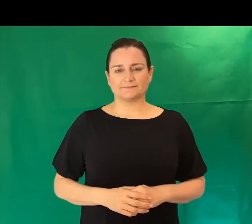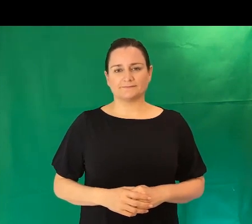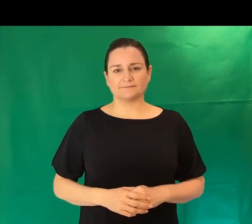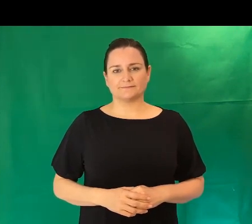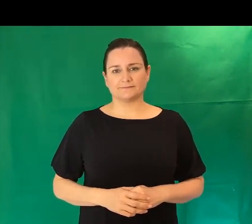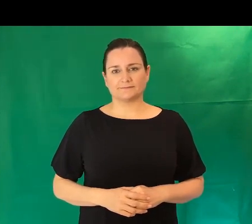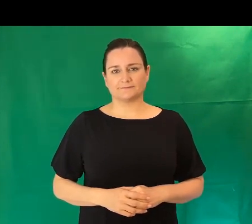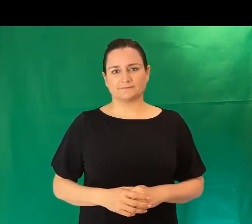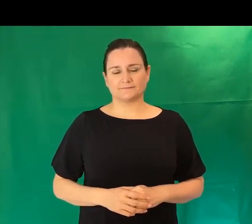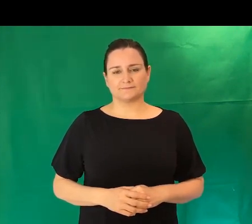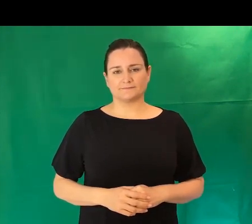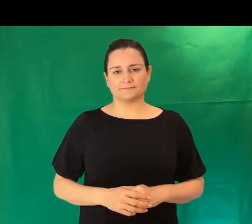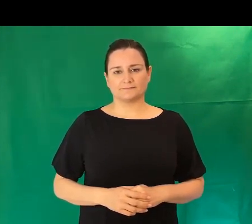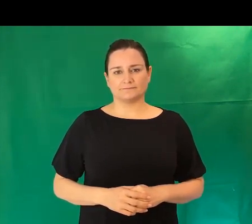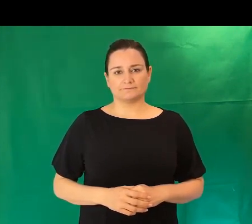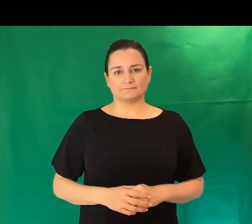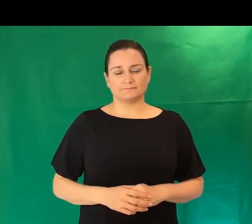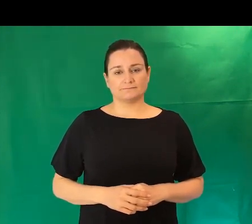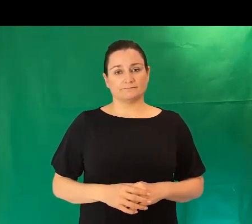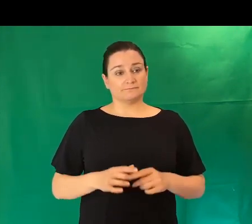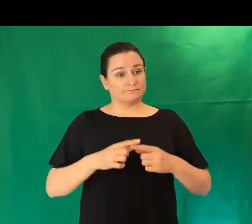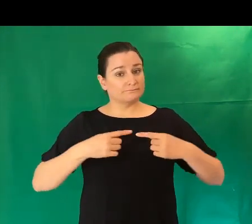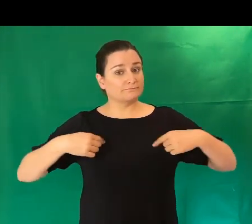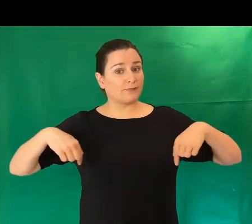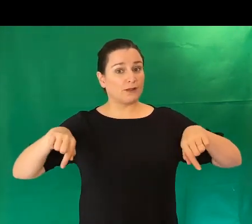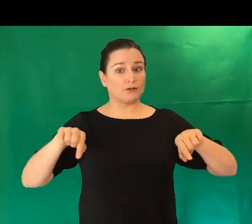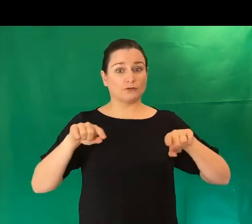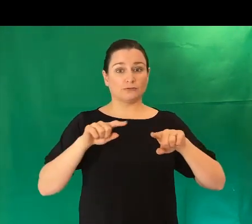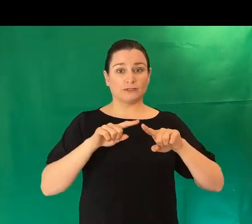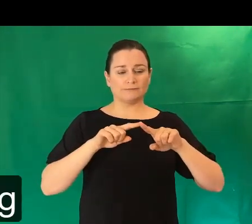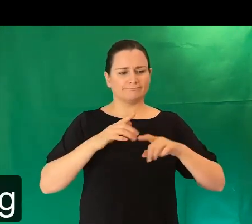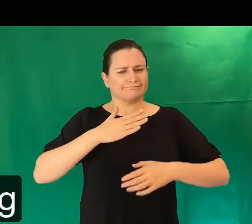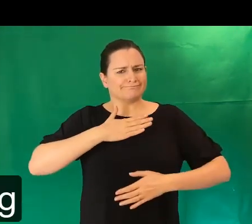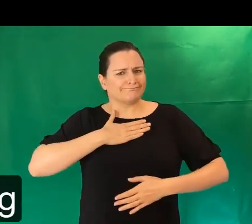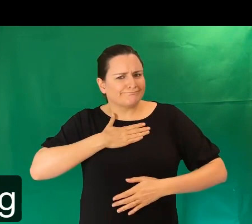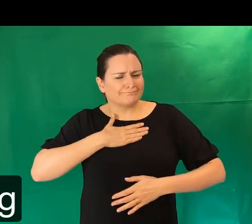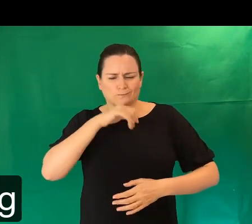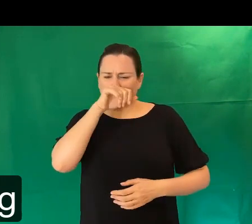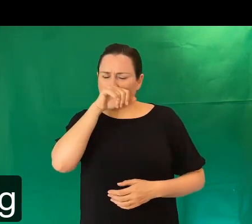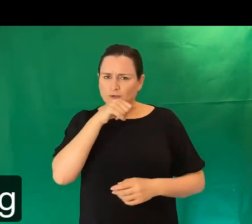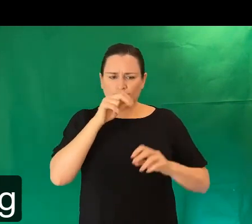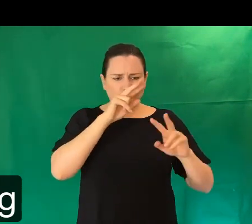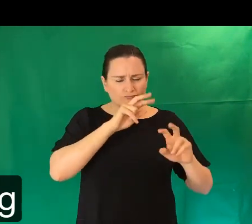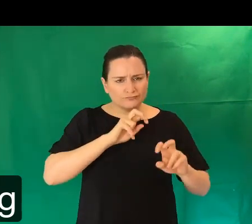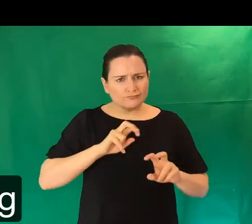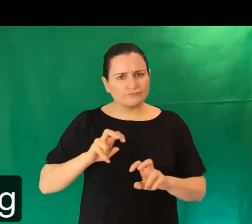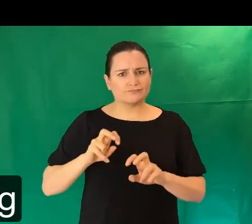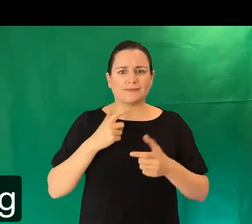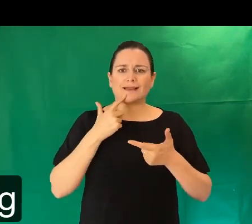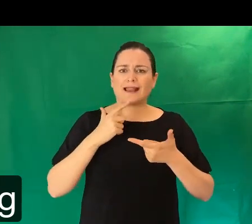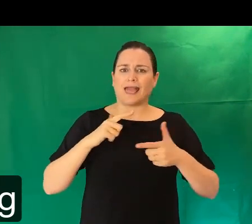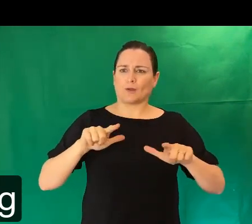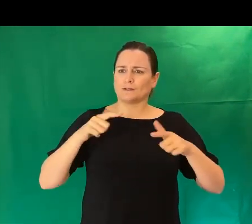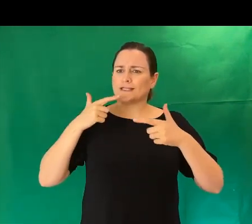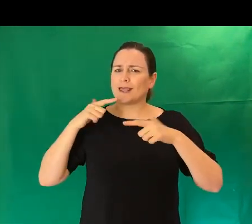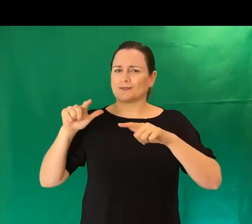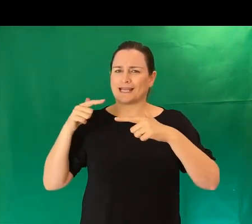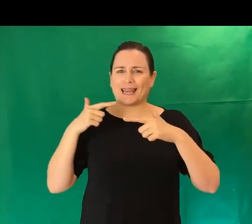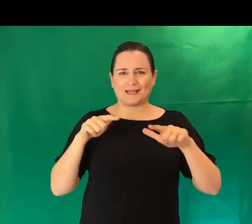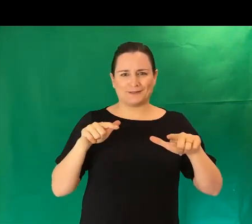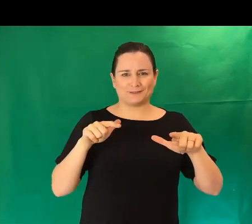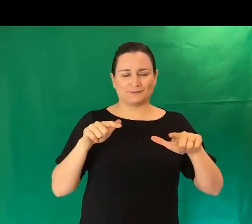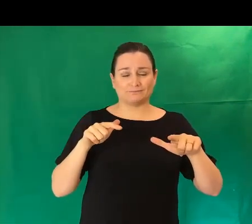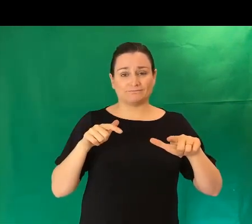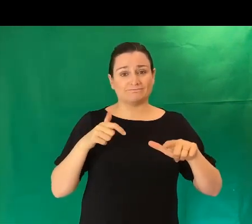So as linguists, we, of course, are fascinated by languages. And one of the fascinating